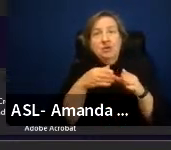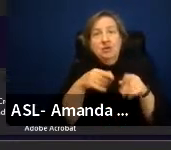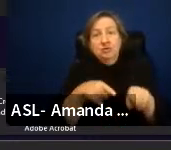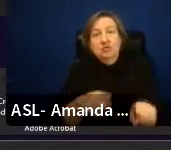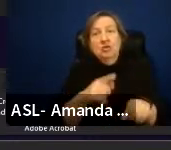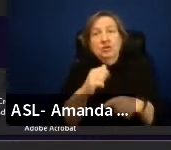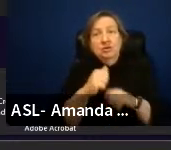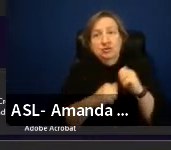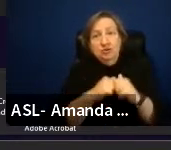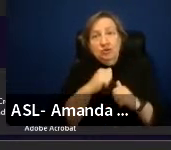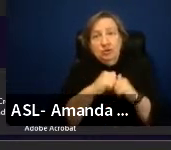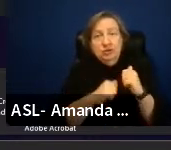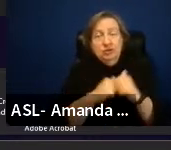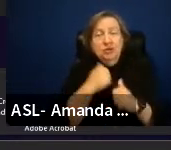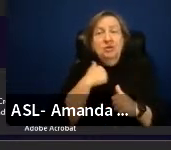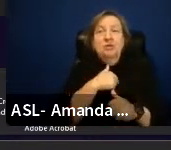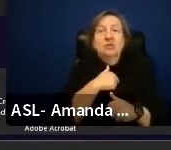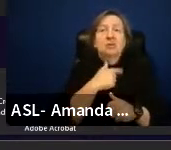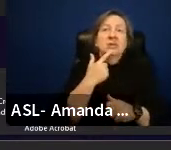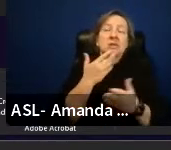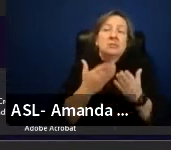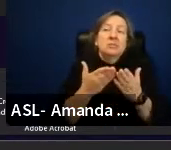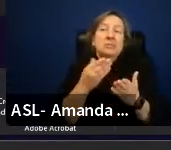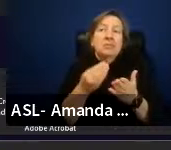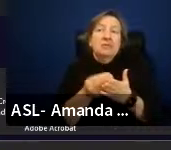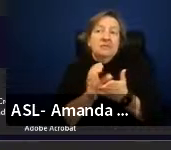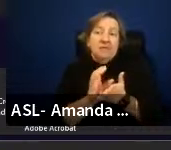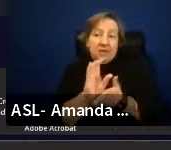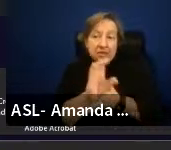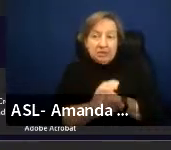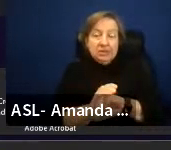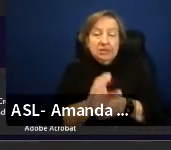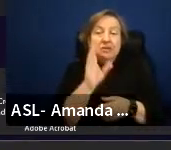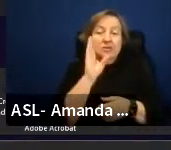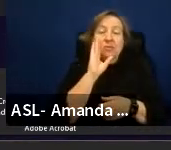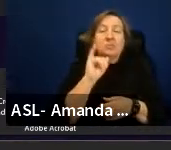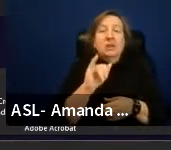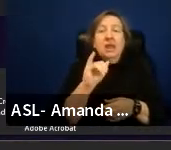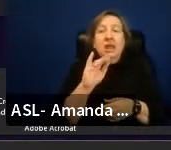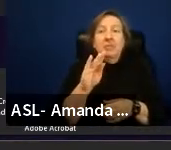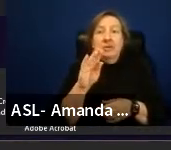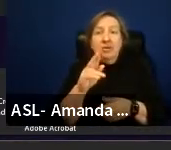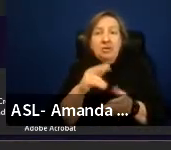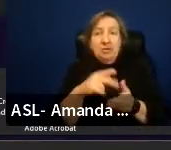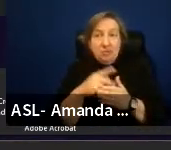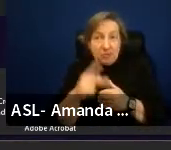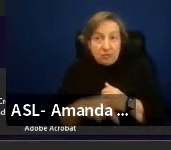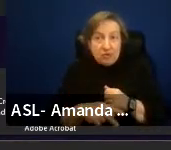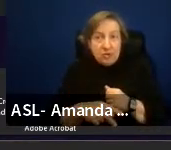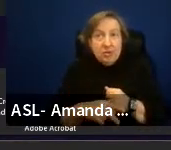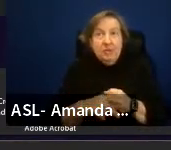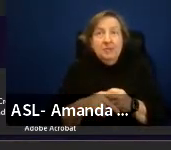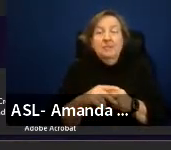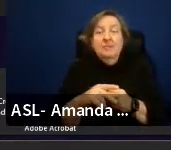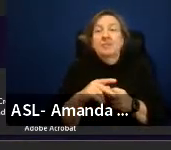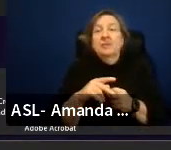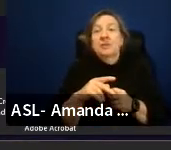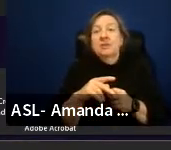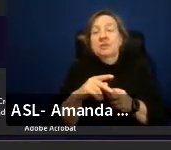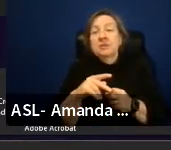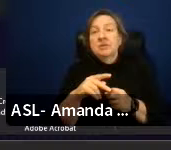have noted that potential funding sources would be the IBR program. And as this